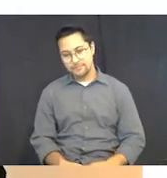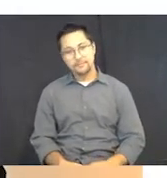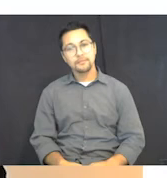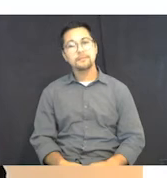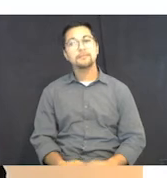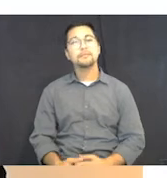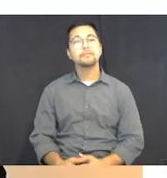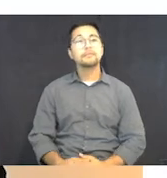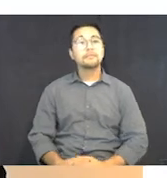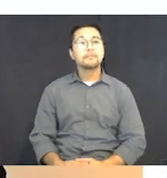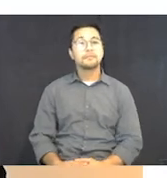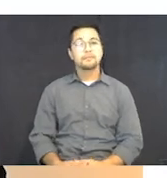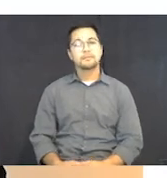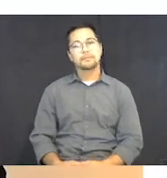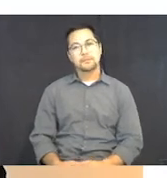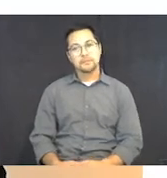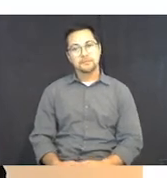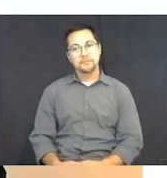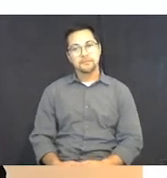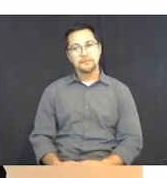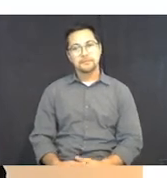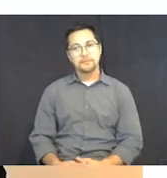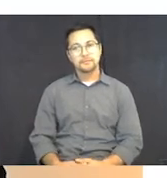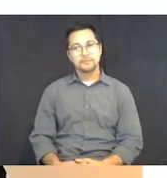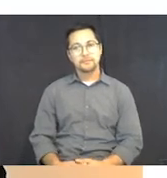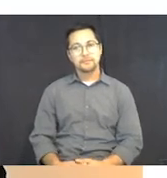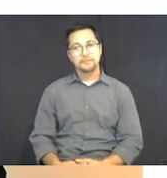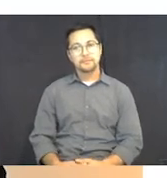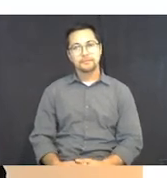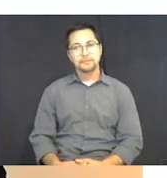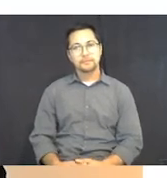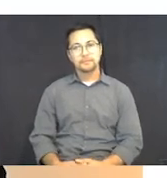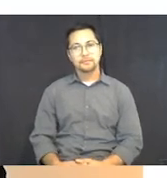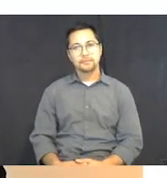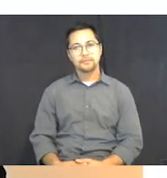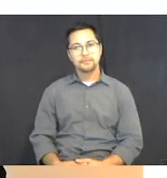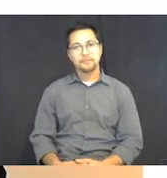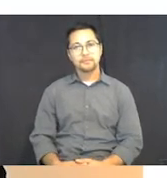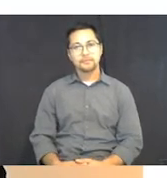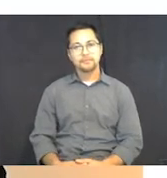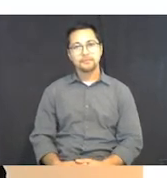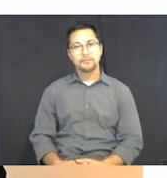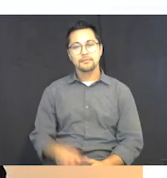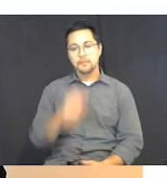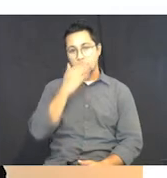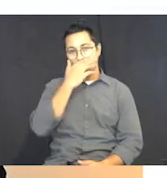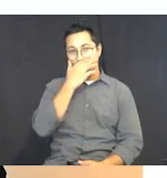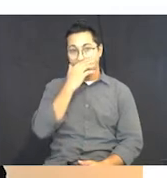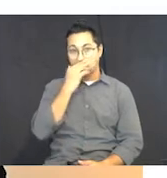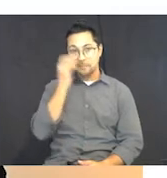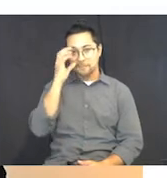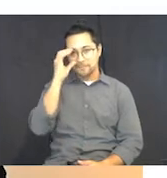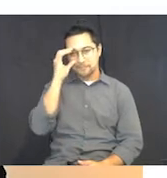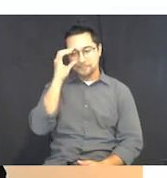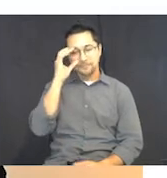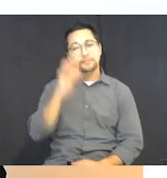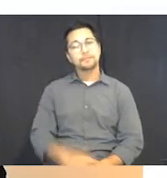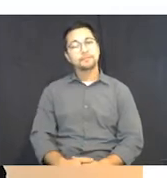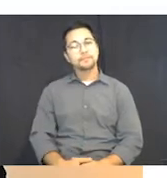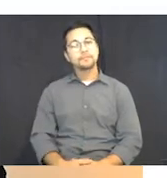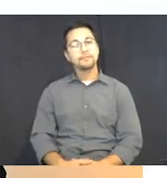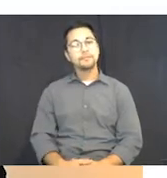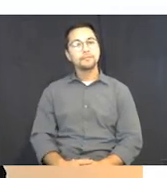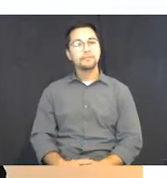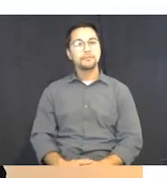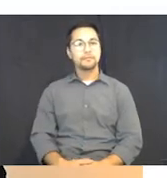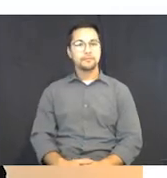Okay, so the last quote I want to share is just this quote here. For people without disabilities, technology